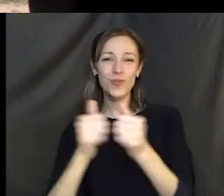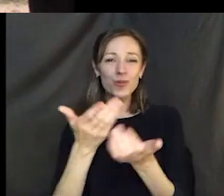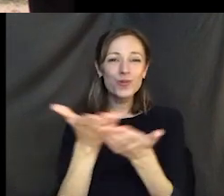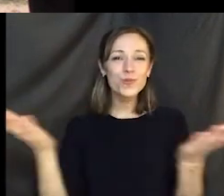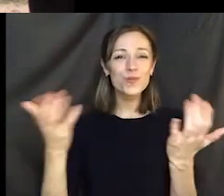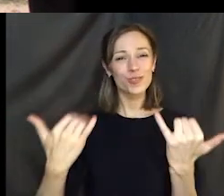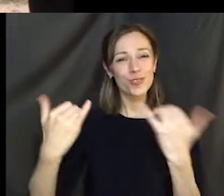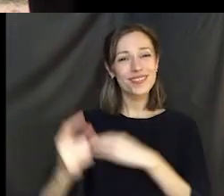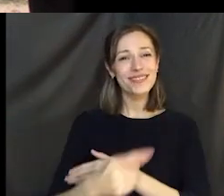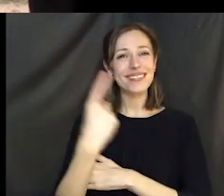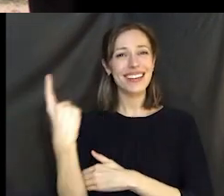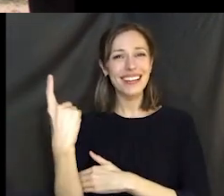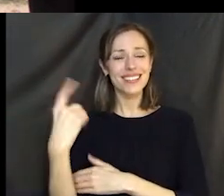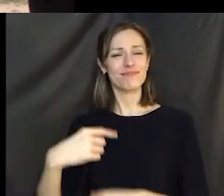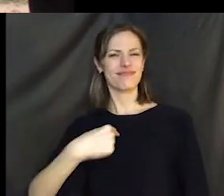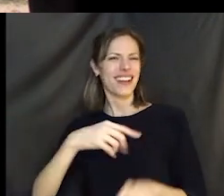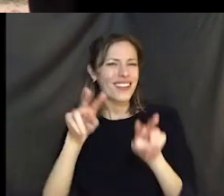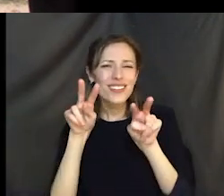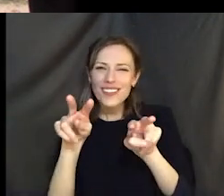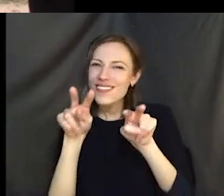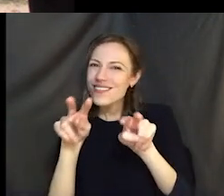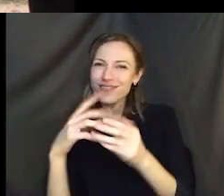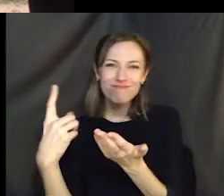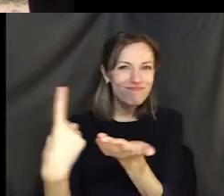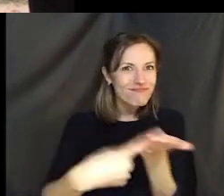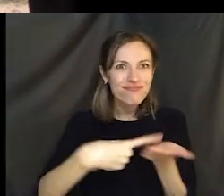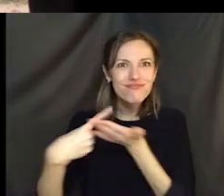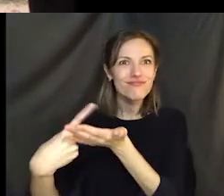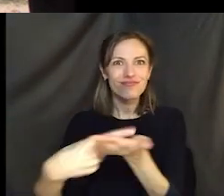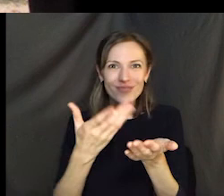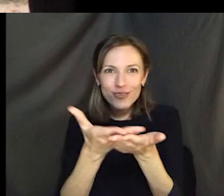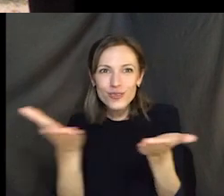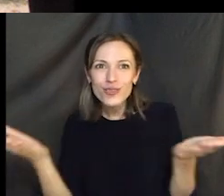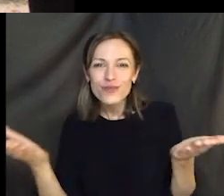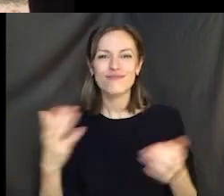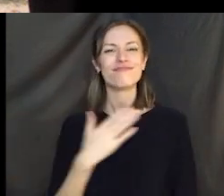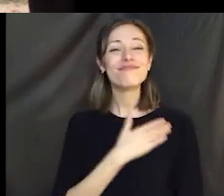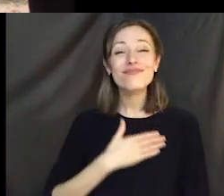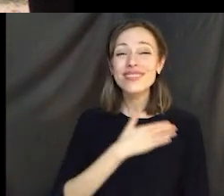having a conversation with you. Please stay safe, play well, and learn.